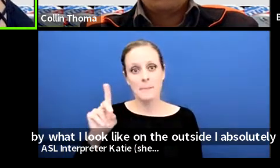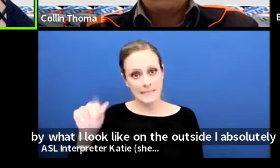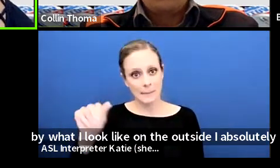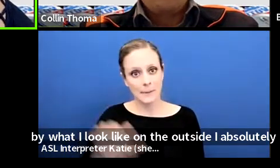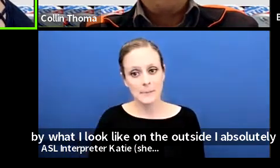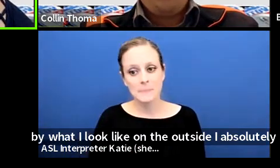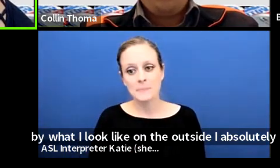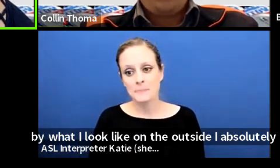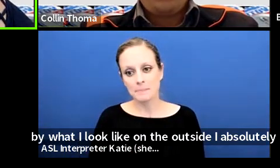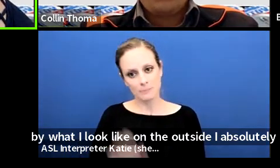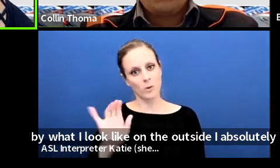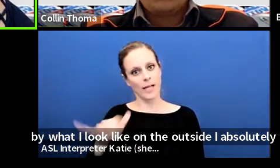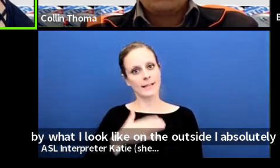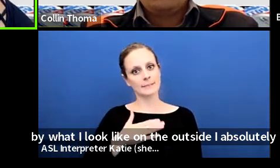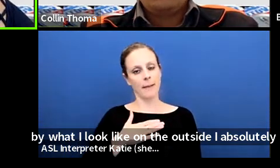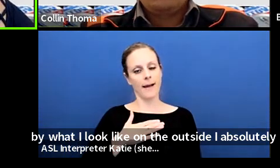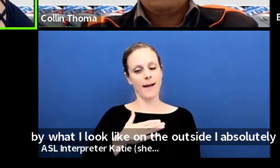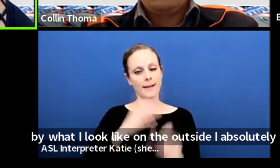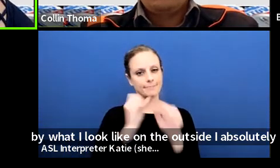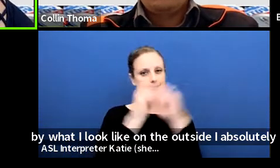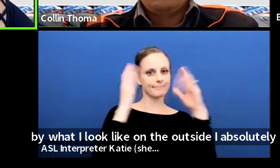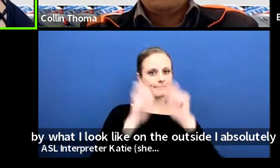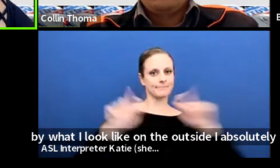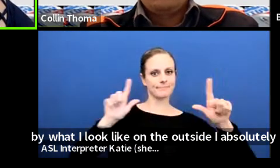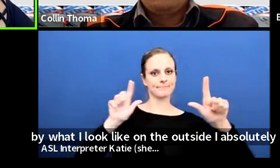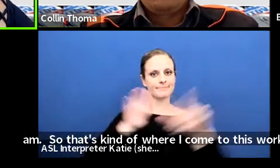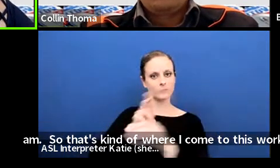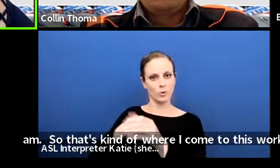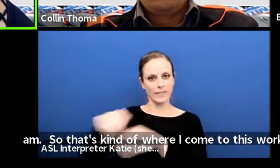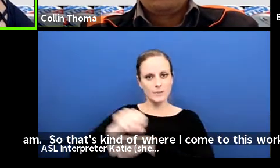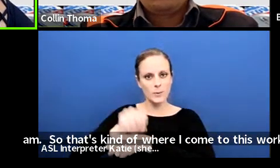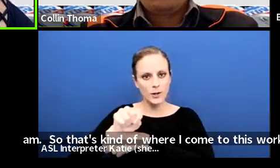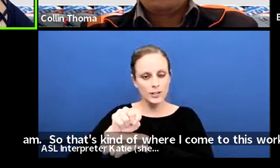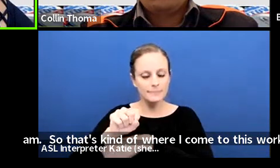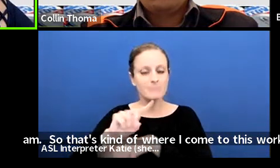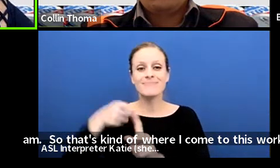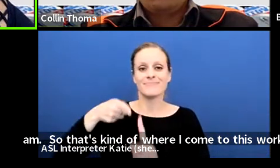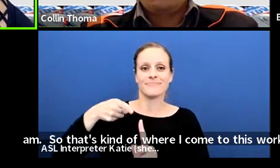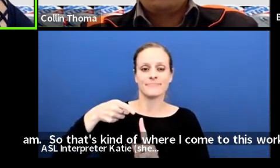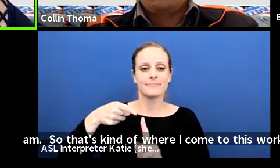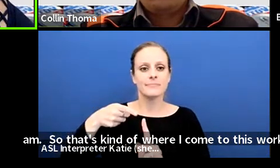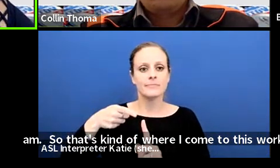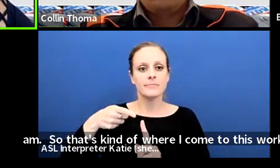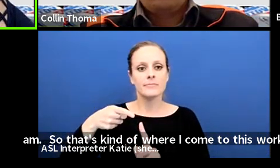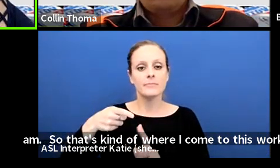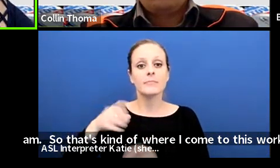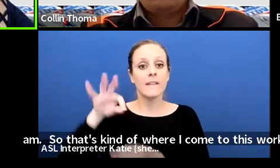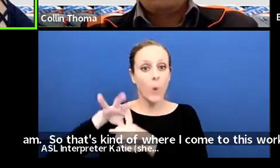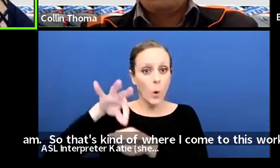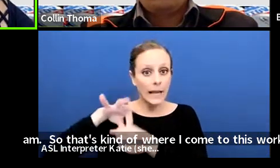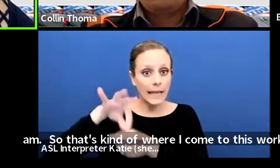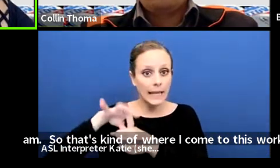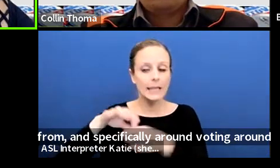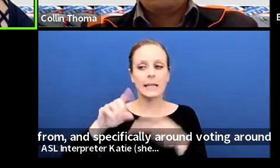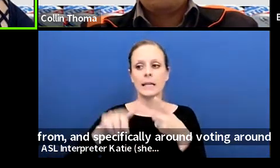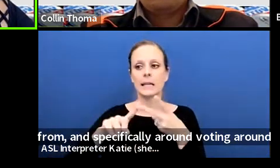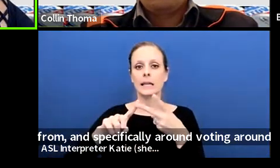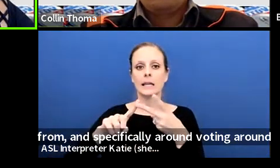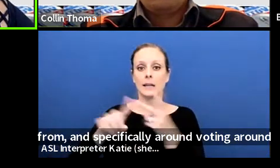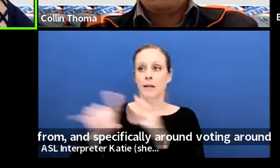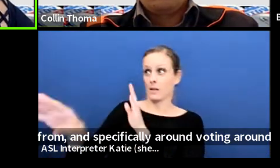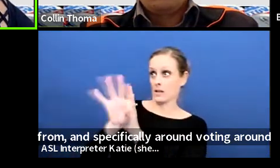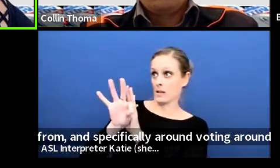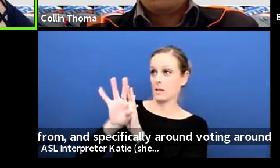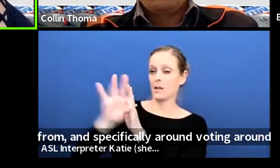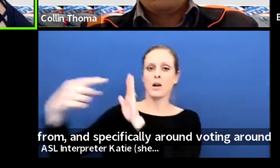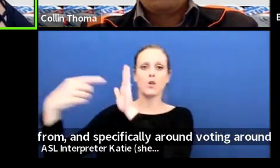kind of where I come to this work from, and specifically around voting and representation.